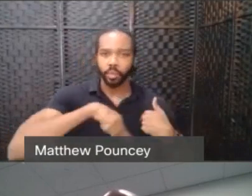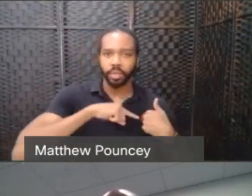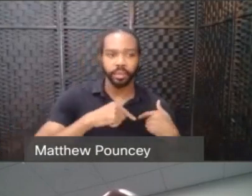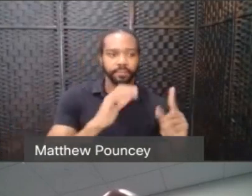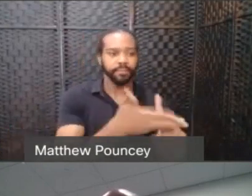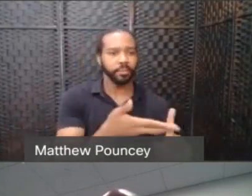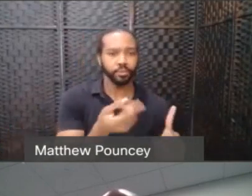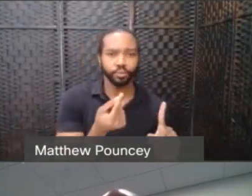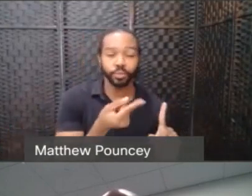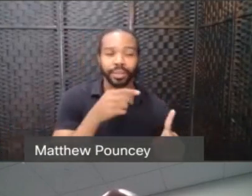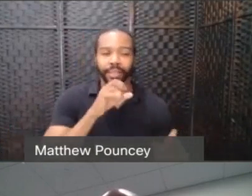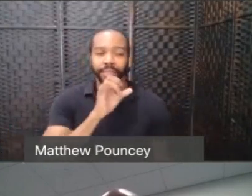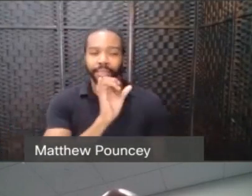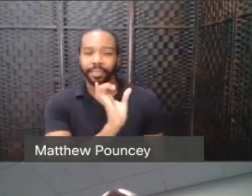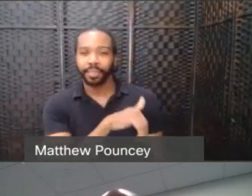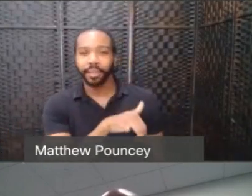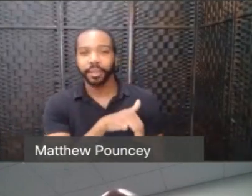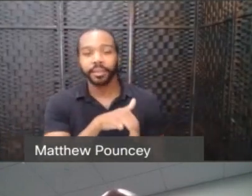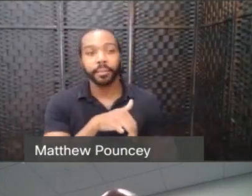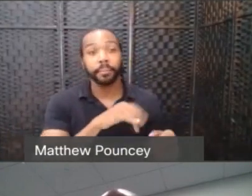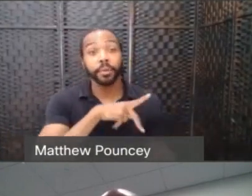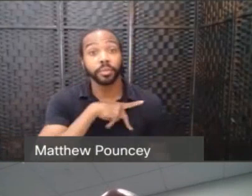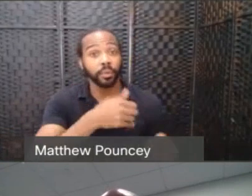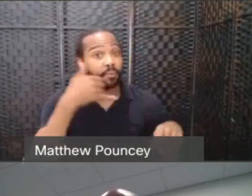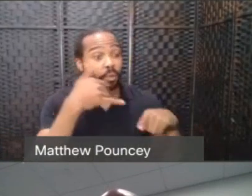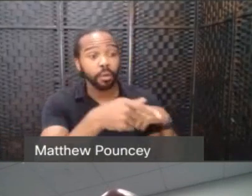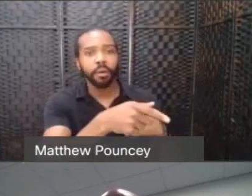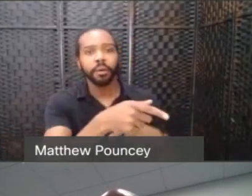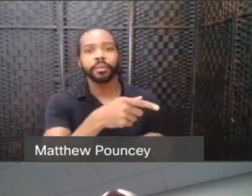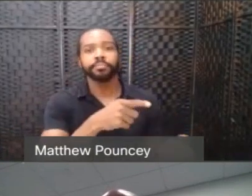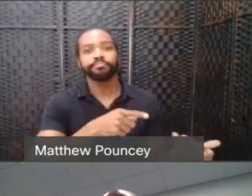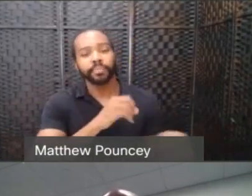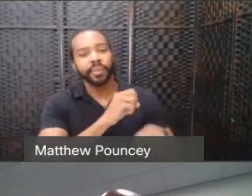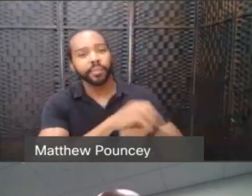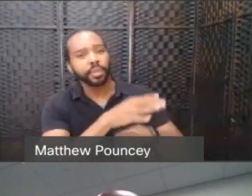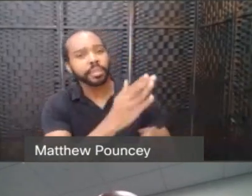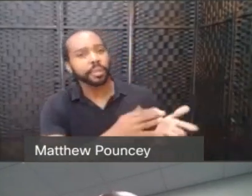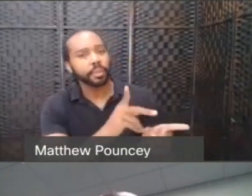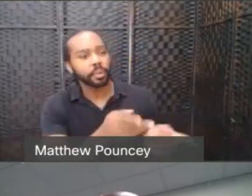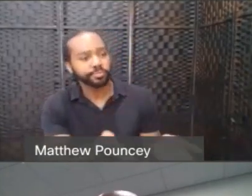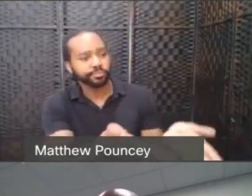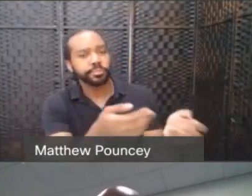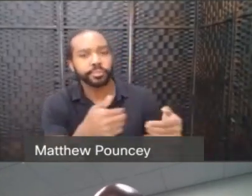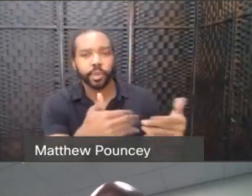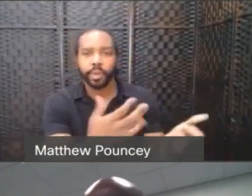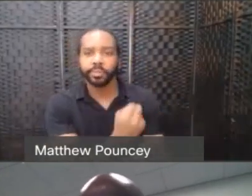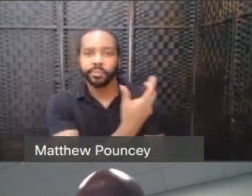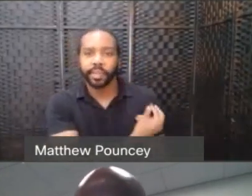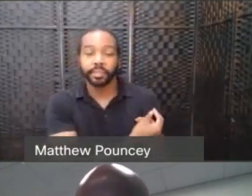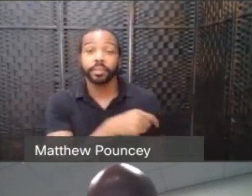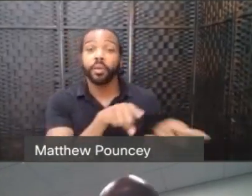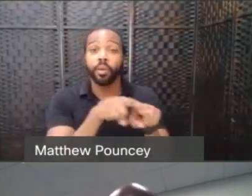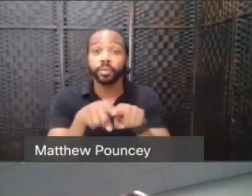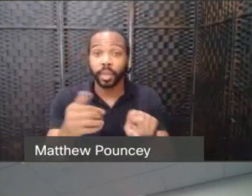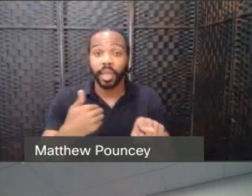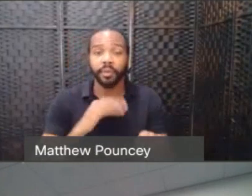think just a little bit of a personal phone call kind of gave a few folks the push they needed. And then also we have our